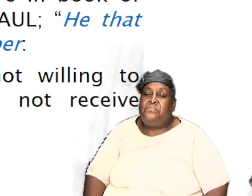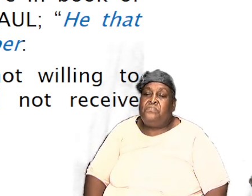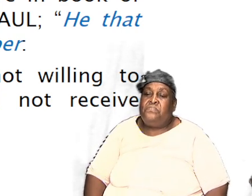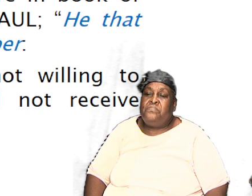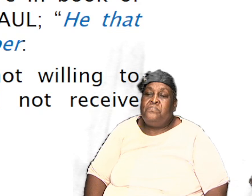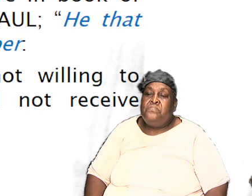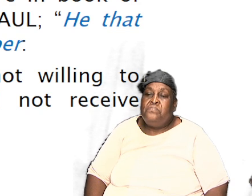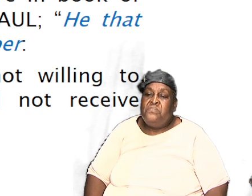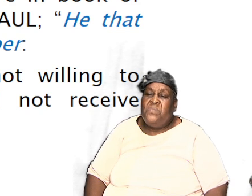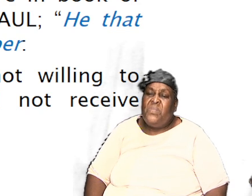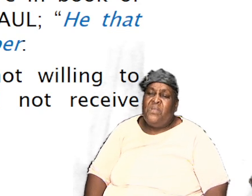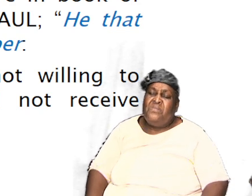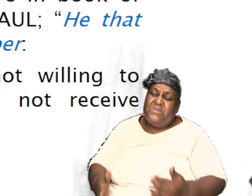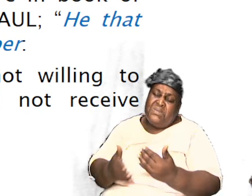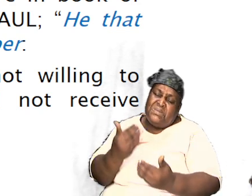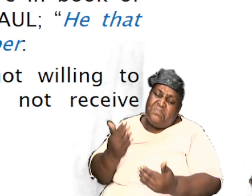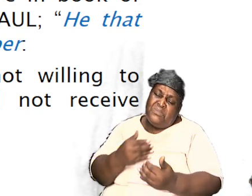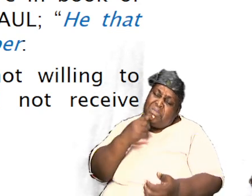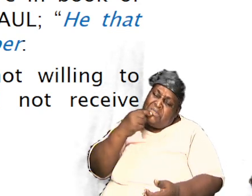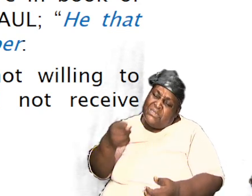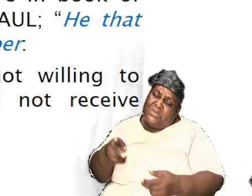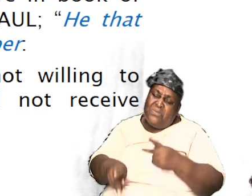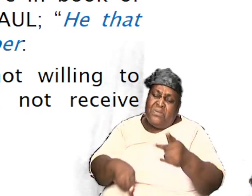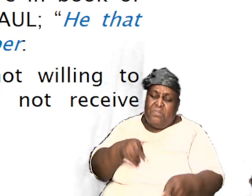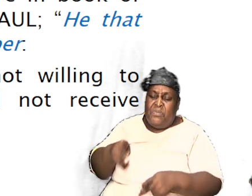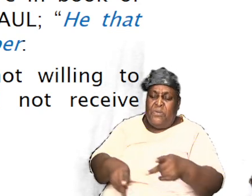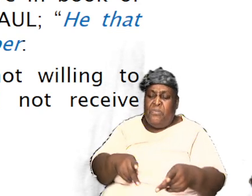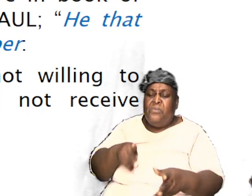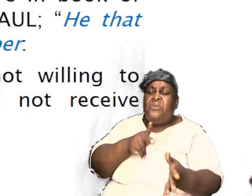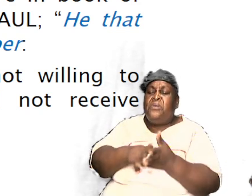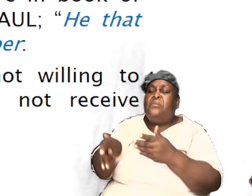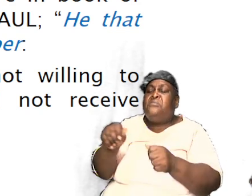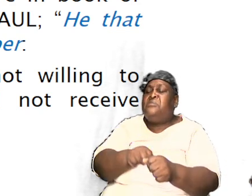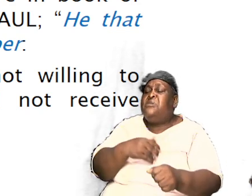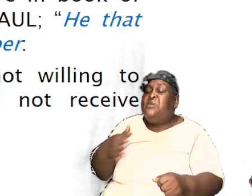If he had simply said to the people, kill everything.